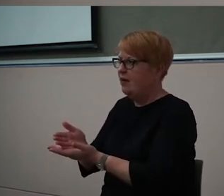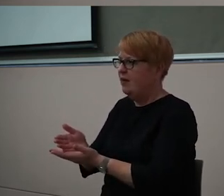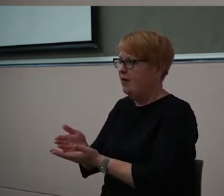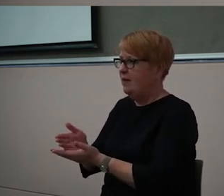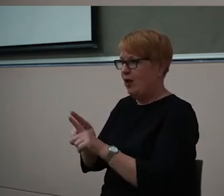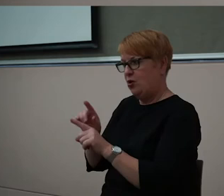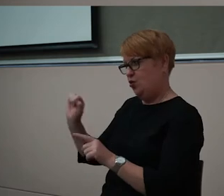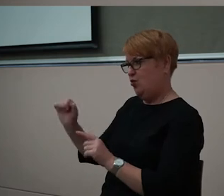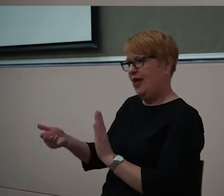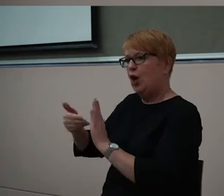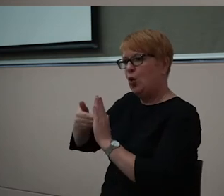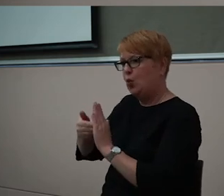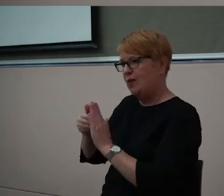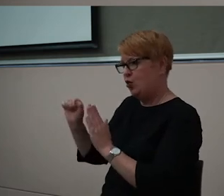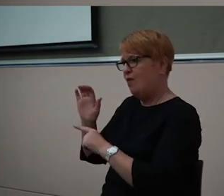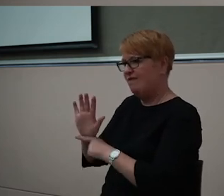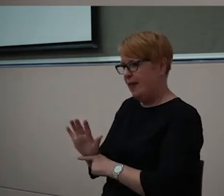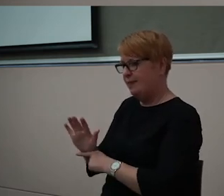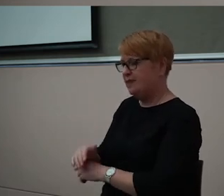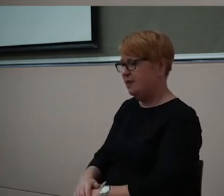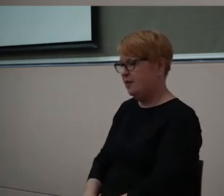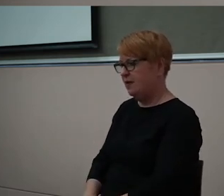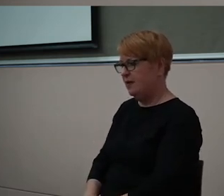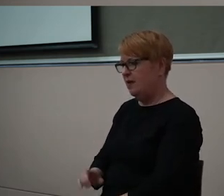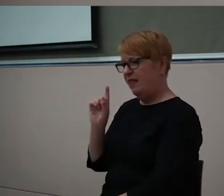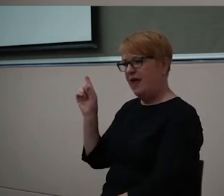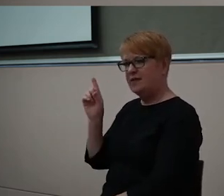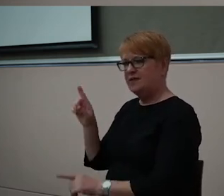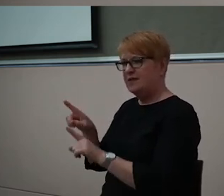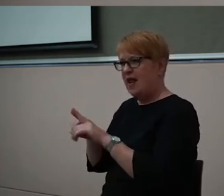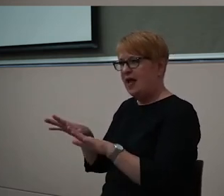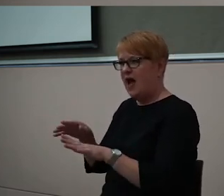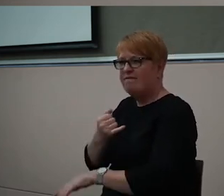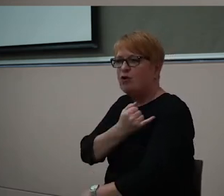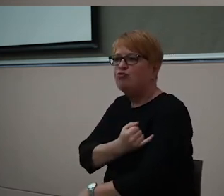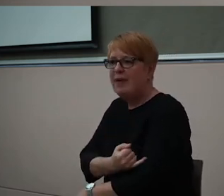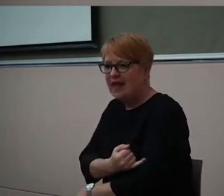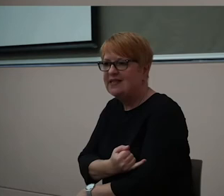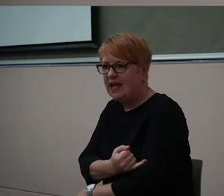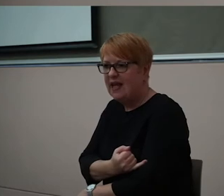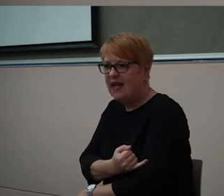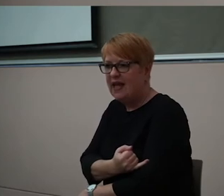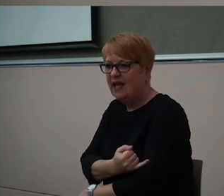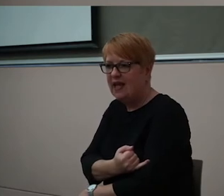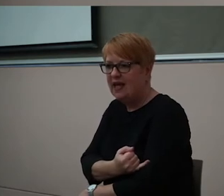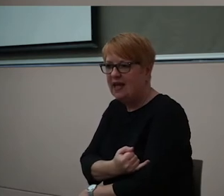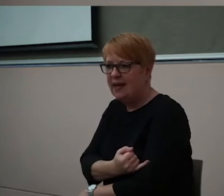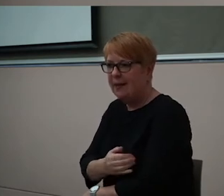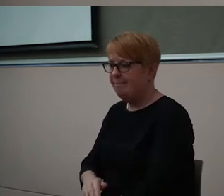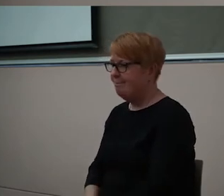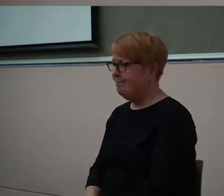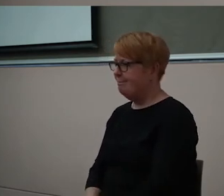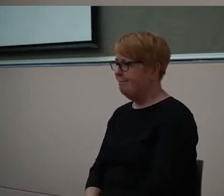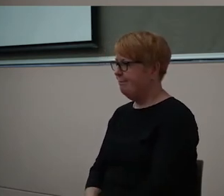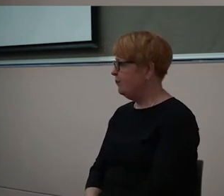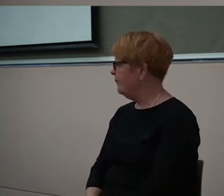might exist in an exhibition or live on in the archive. Like there's this book that's a seed book that is going to get